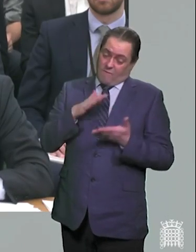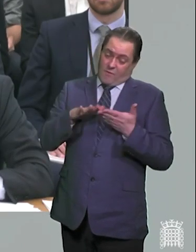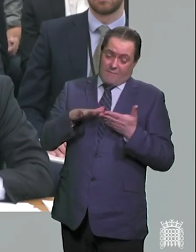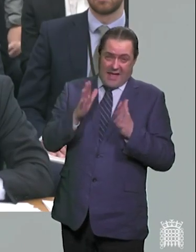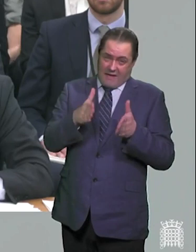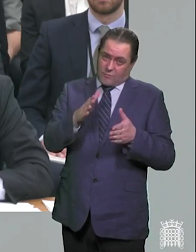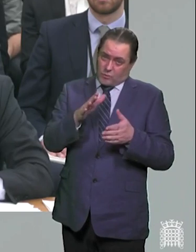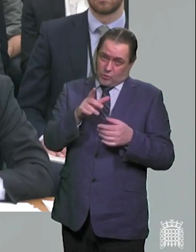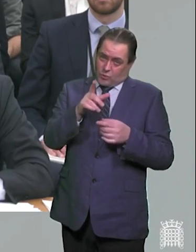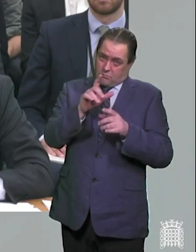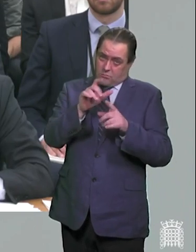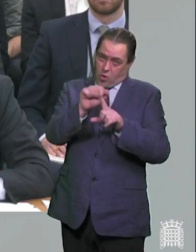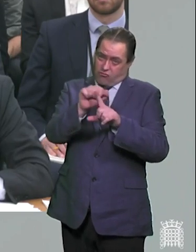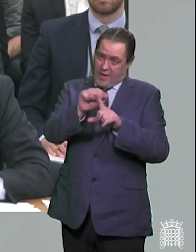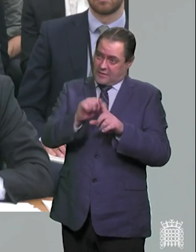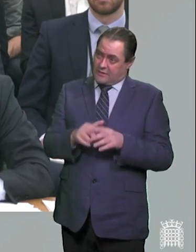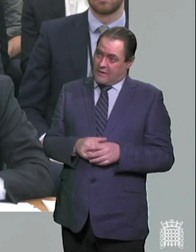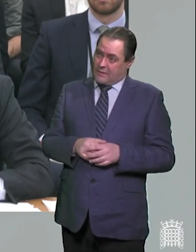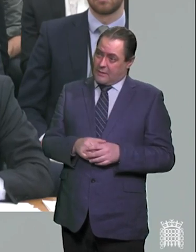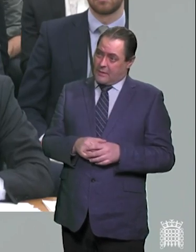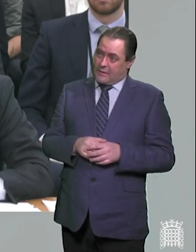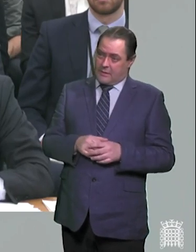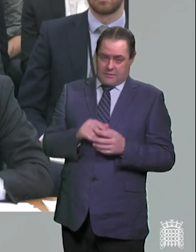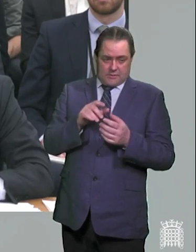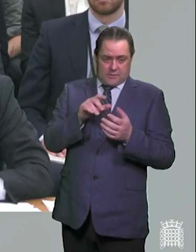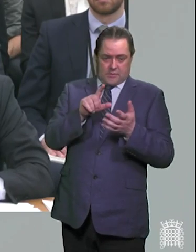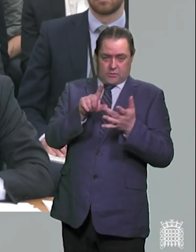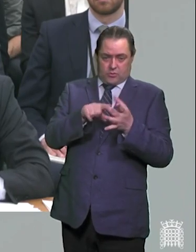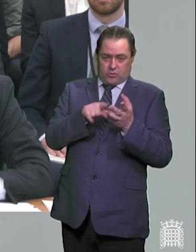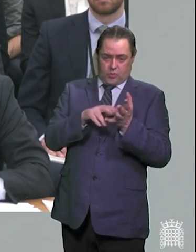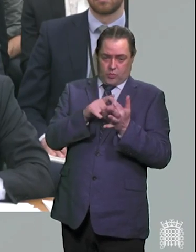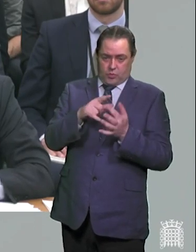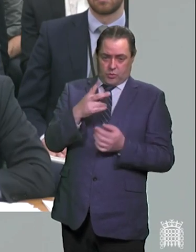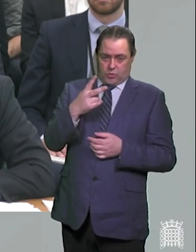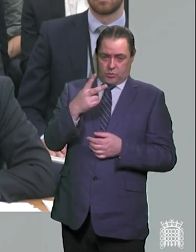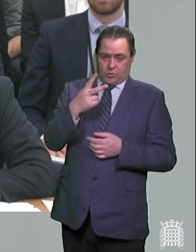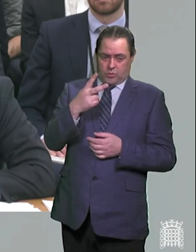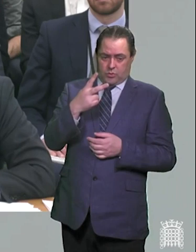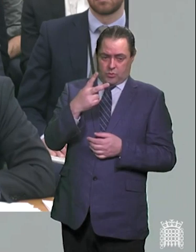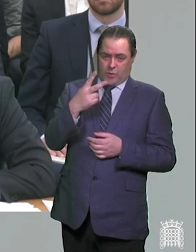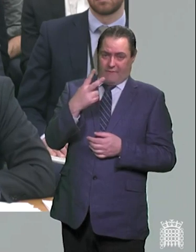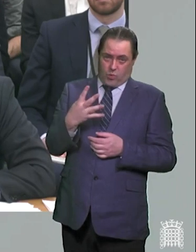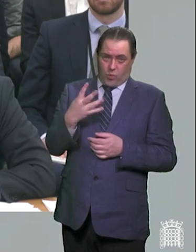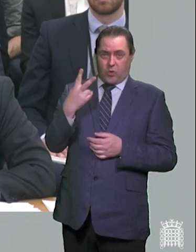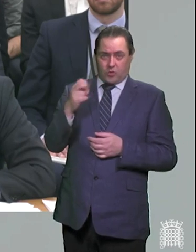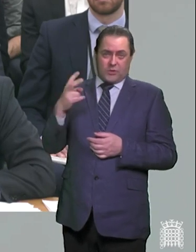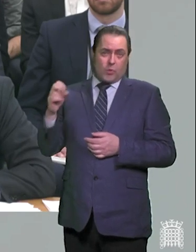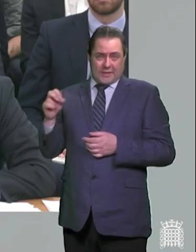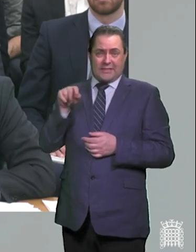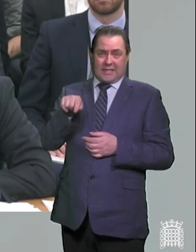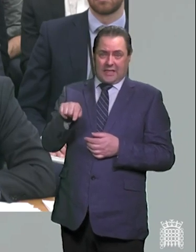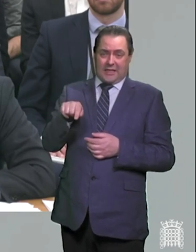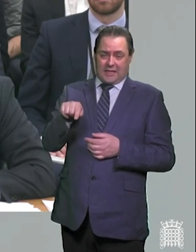correct you on a point of a technical point. After June 24th, 2020, the guidance was